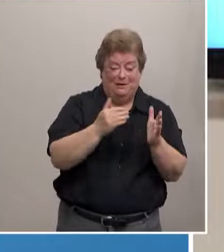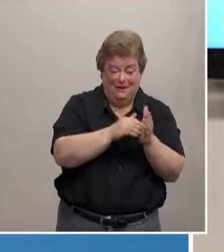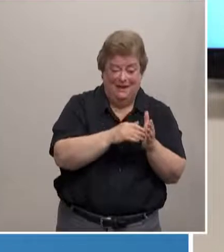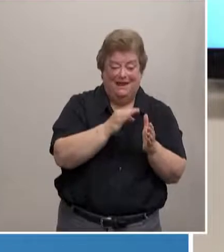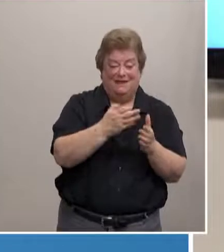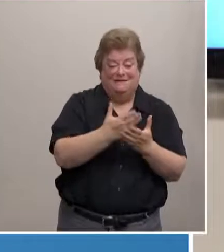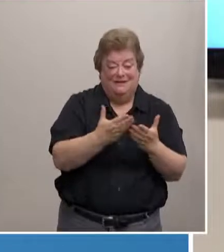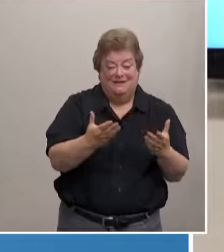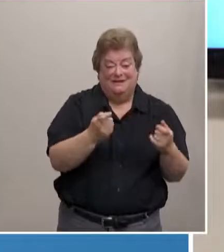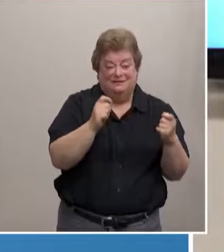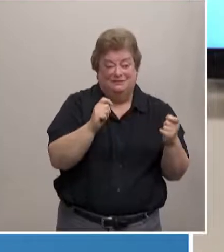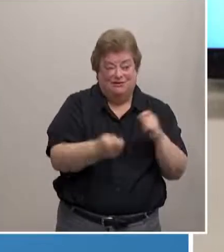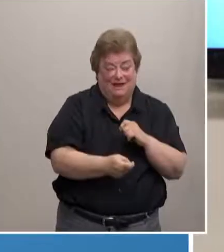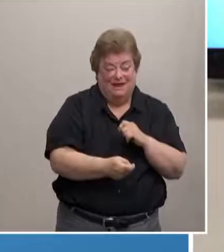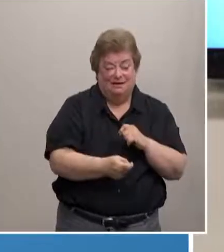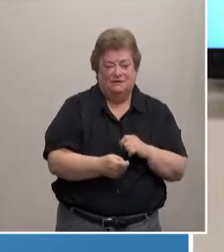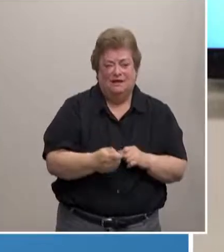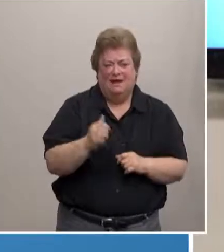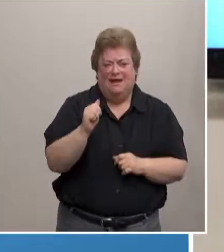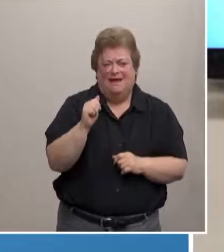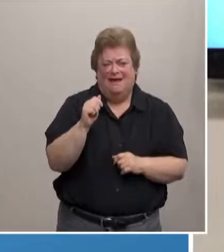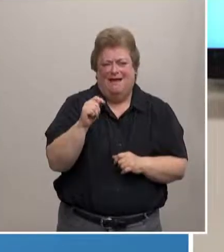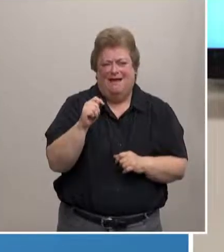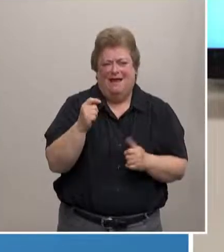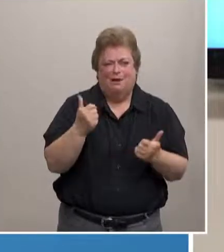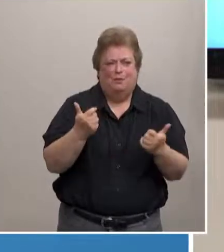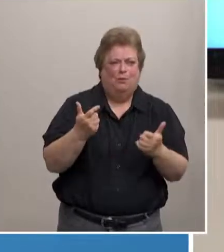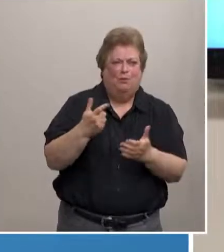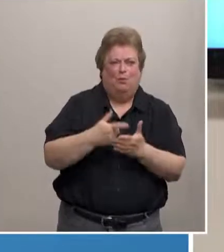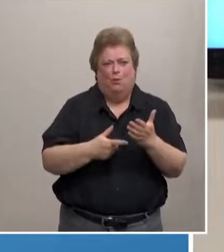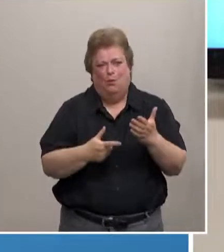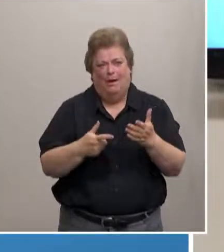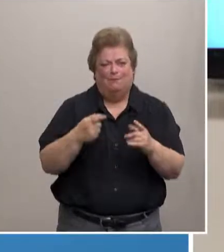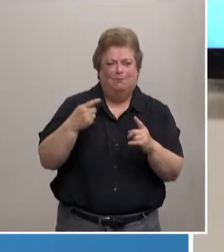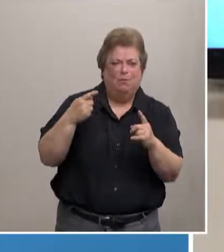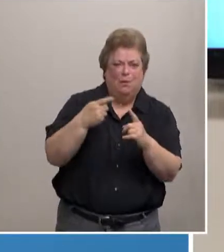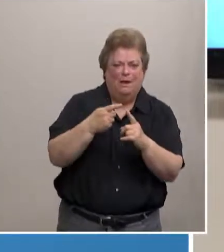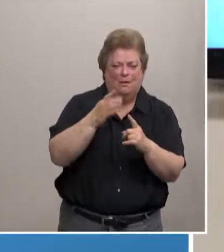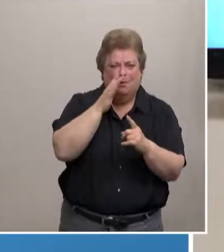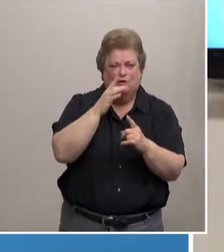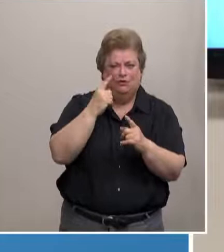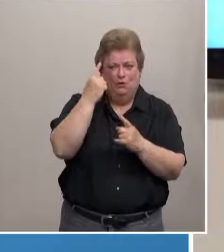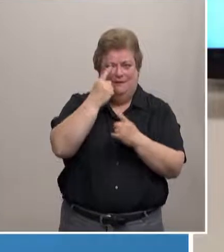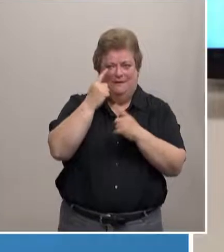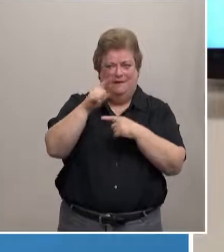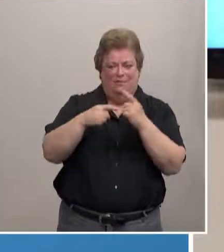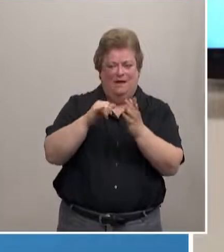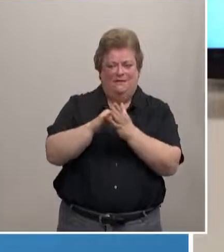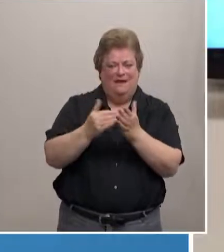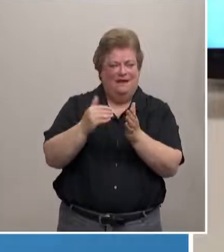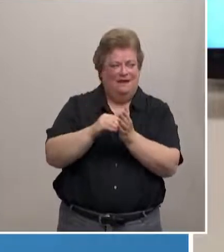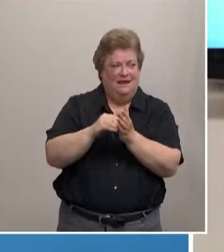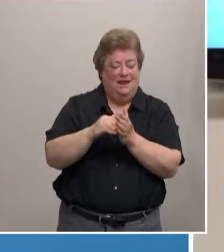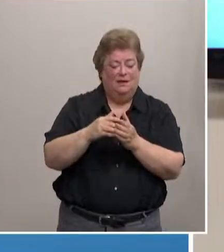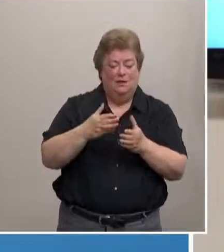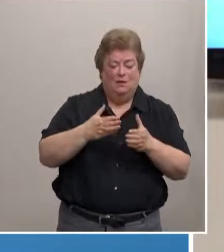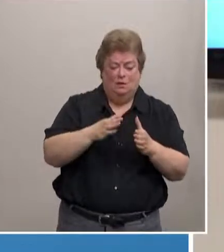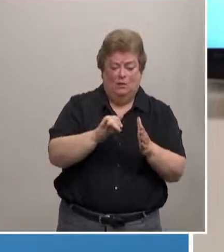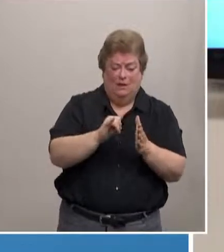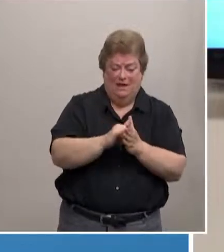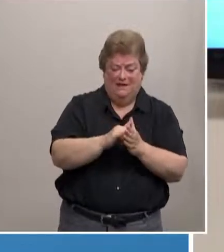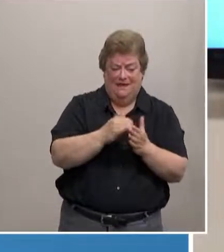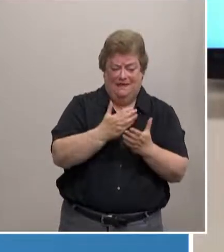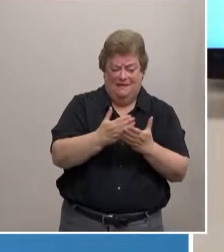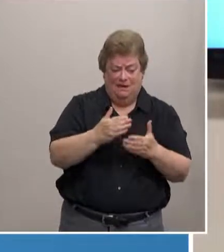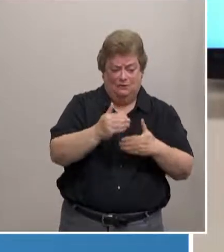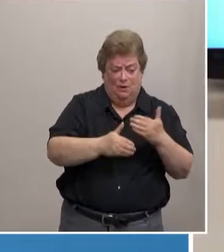At what point, I guess, would that kind of be a consideration again? And with the way things are trending now, do you anticipate